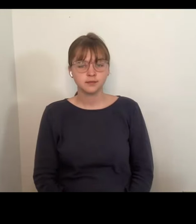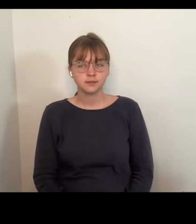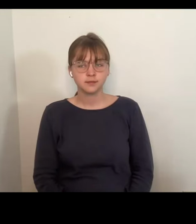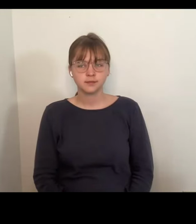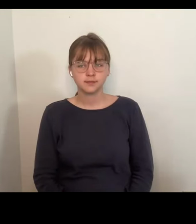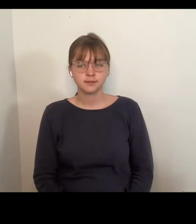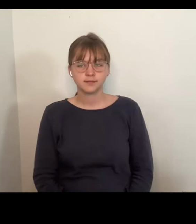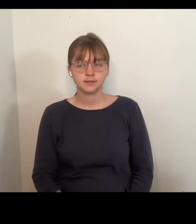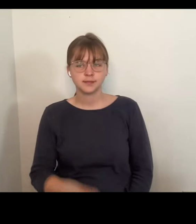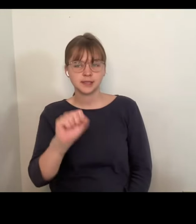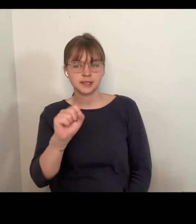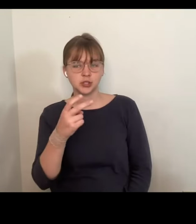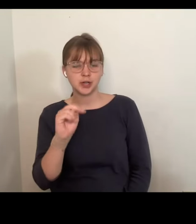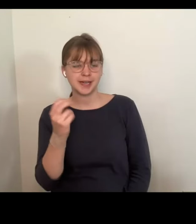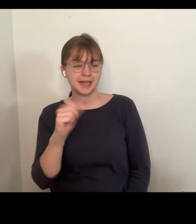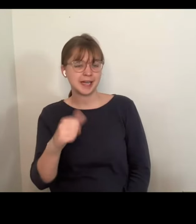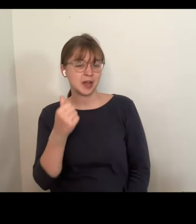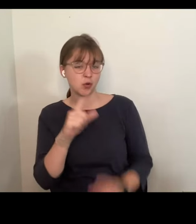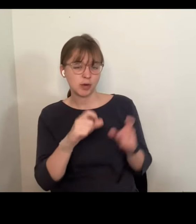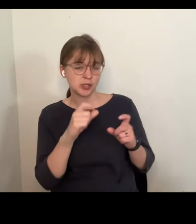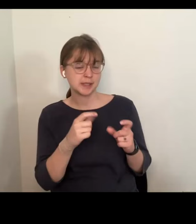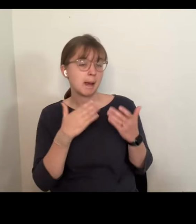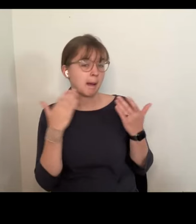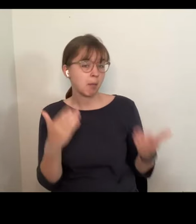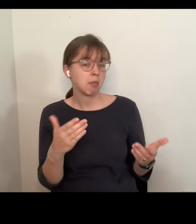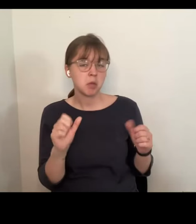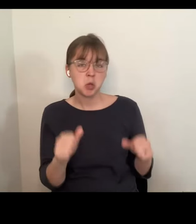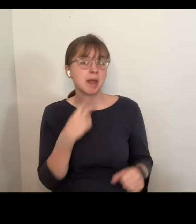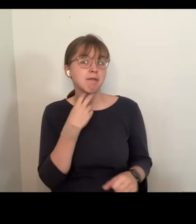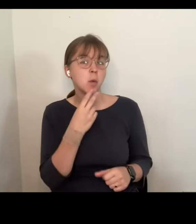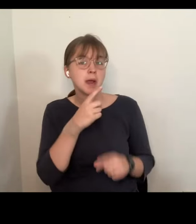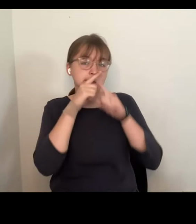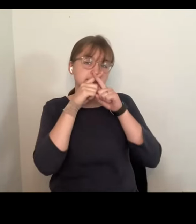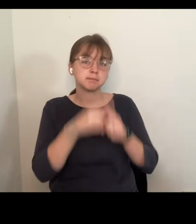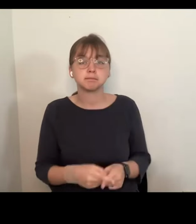Any other questions? Again, feel free, come off mute